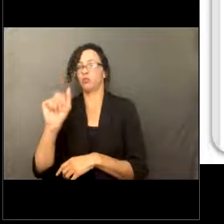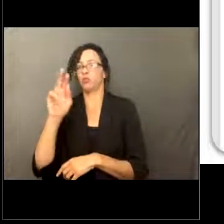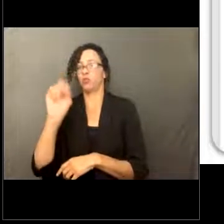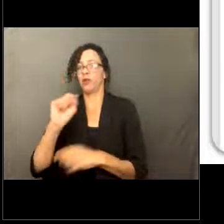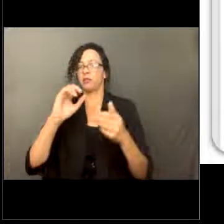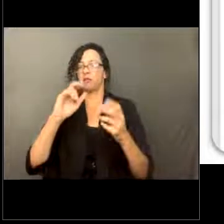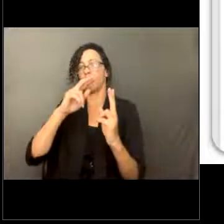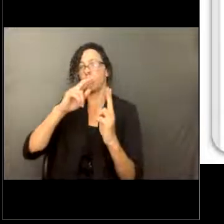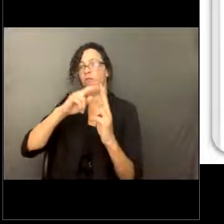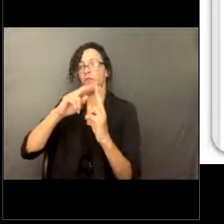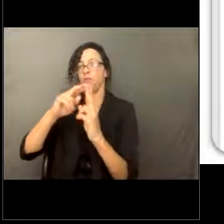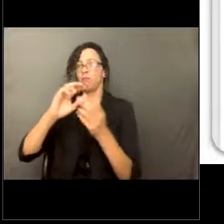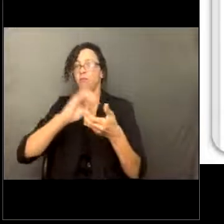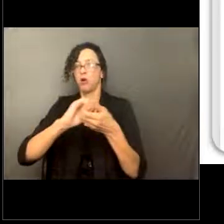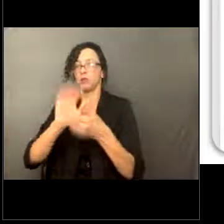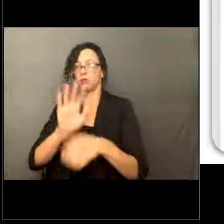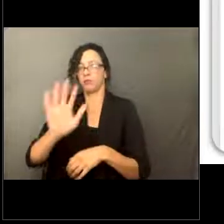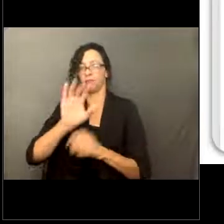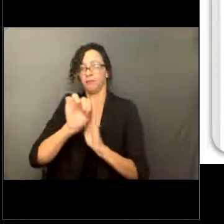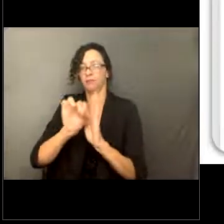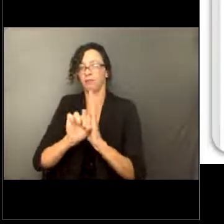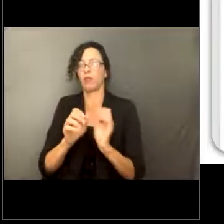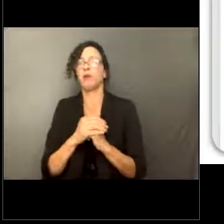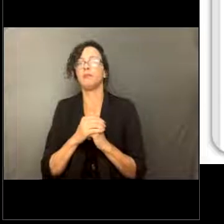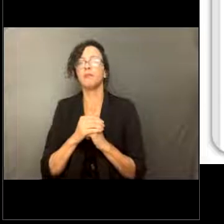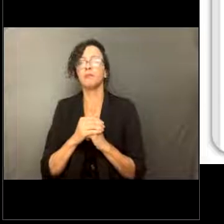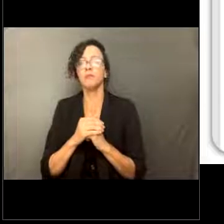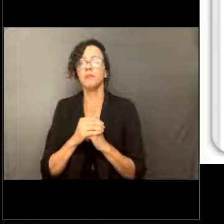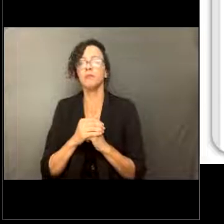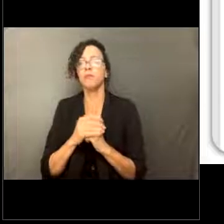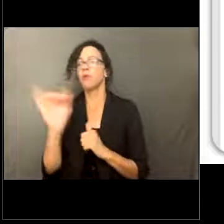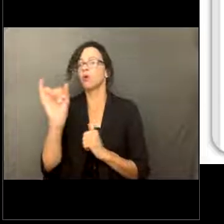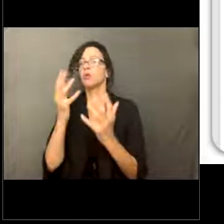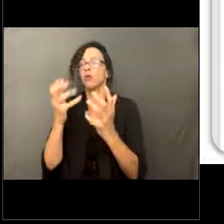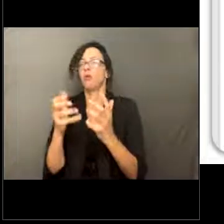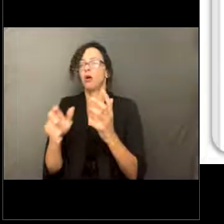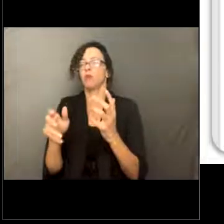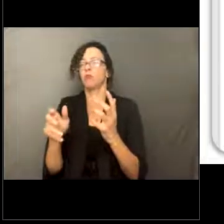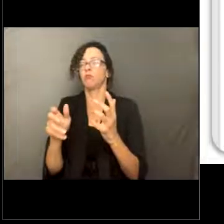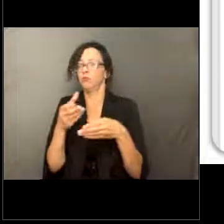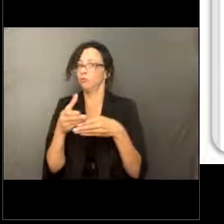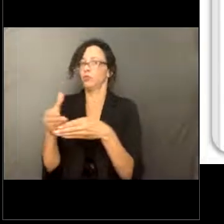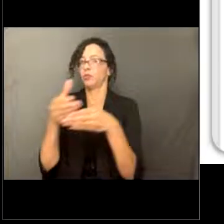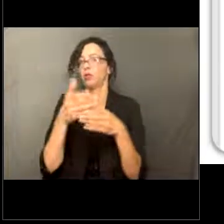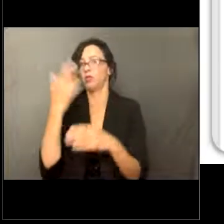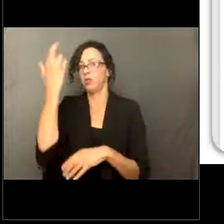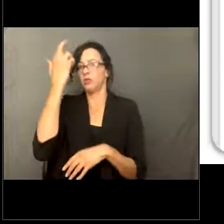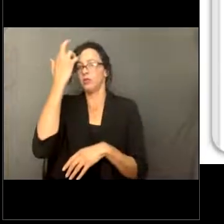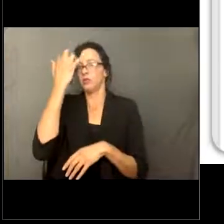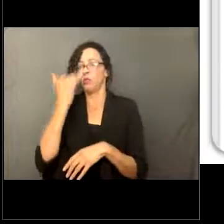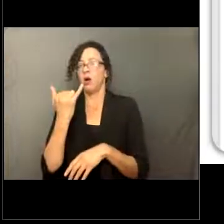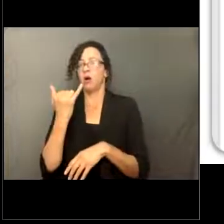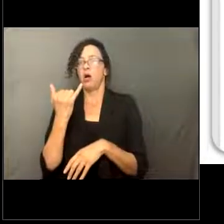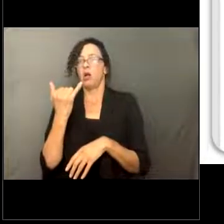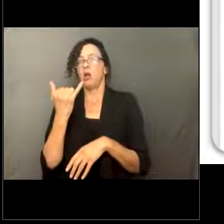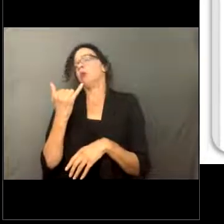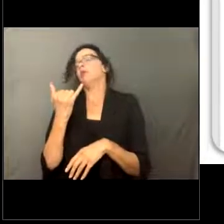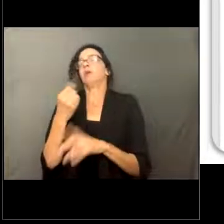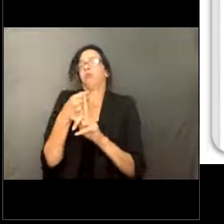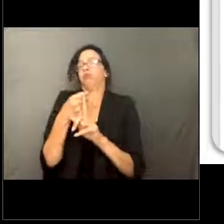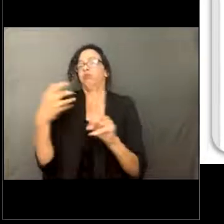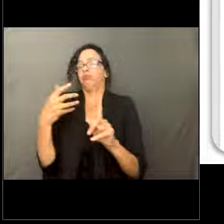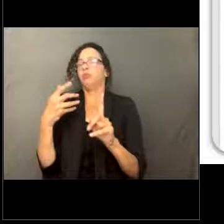Additionally, I'd like to just share the reason why Secretary Omashakin and I are in San Diego today and tomorrow. We are